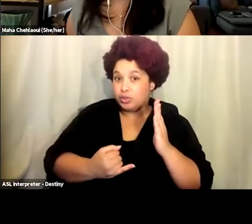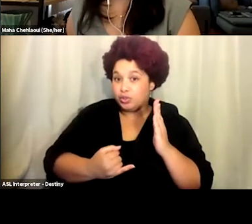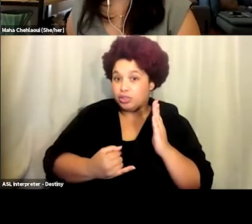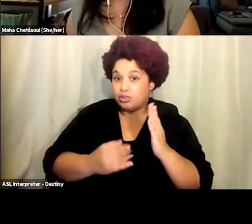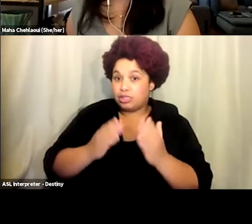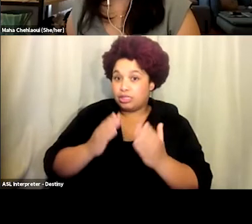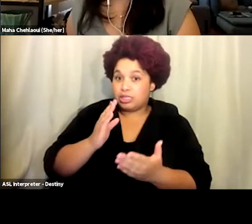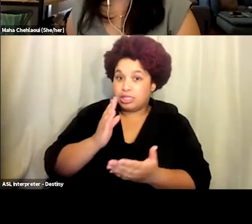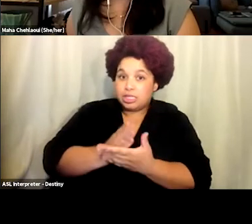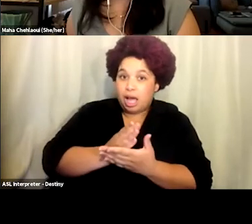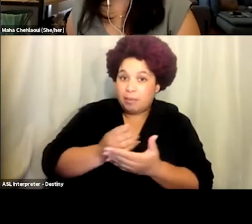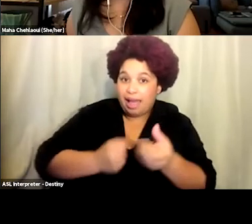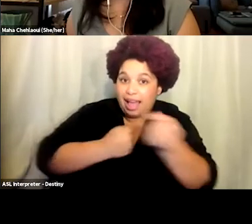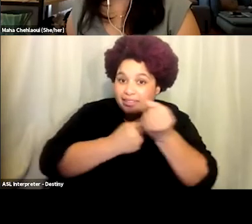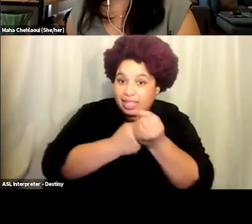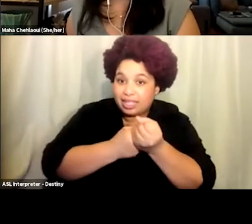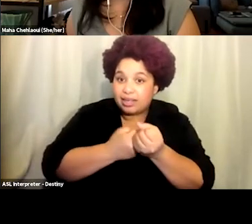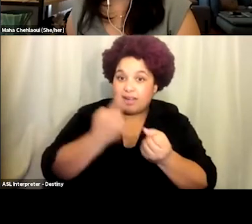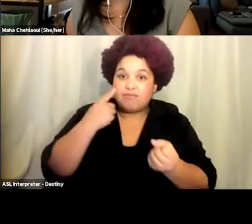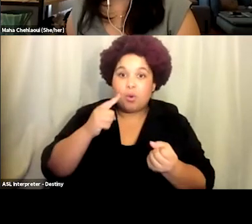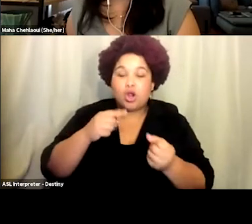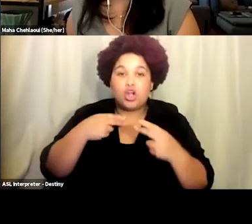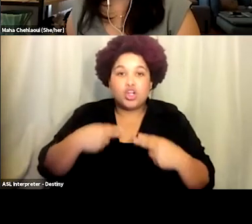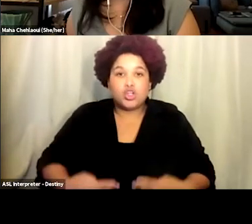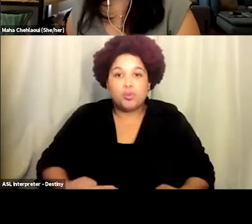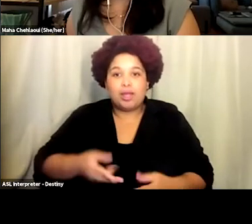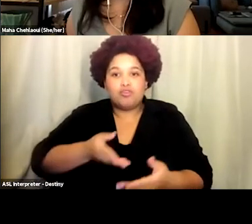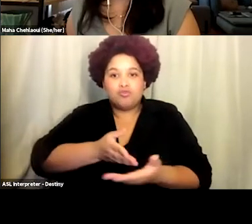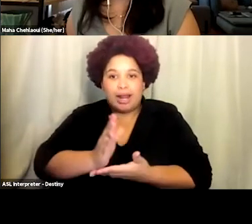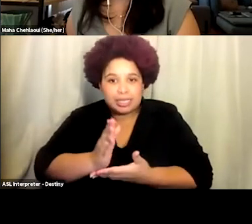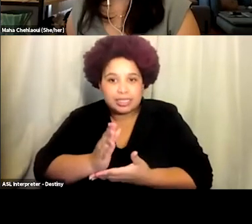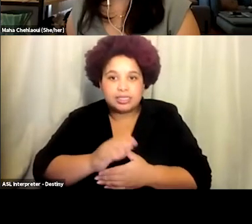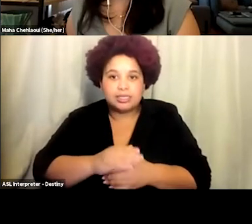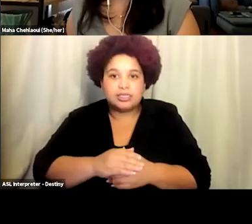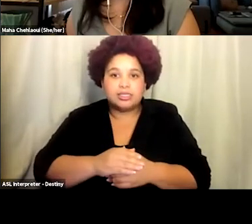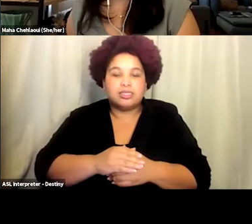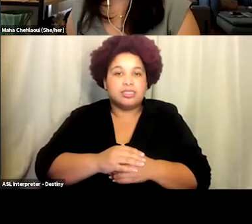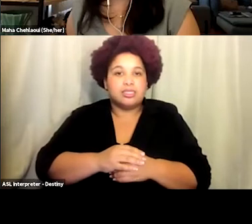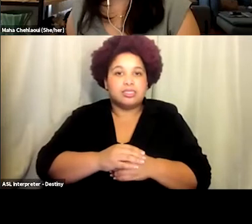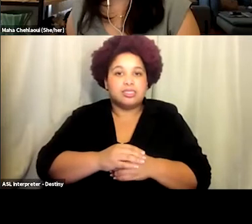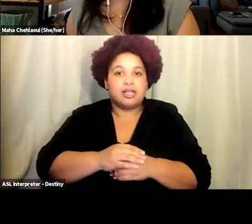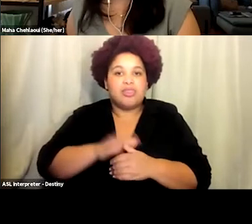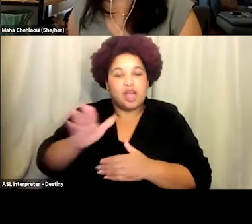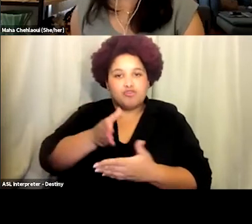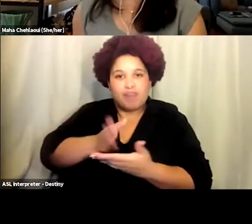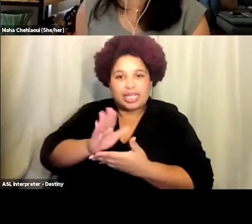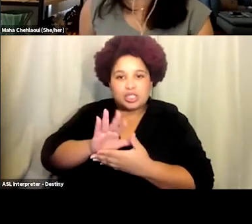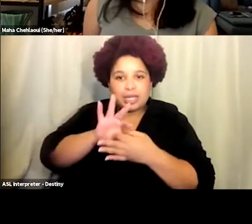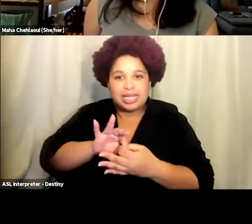stop advocating for a human being, right, wherever they come from around the world, their right to